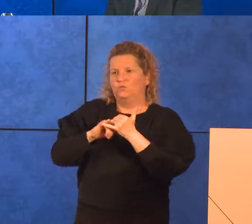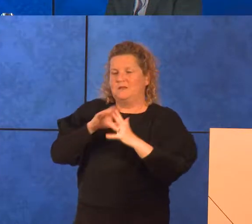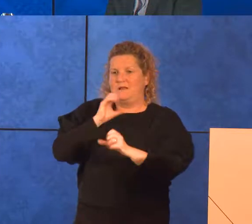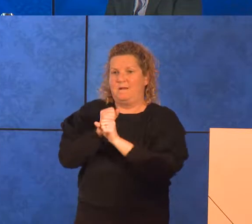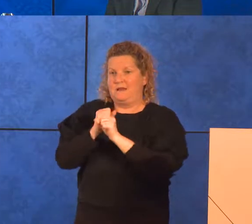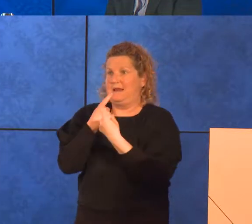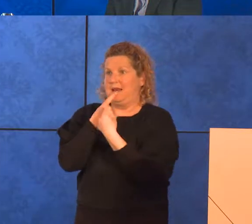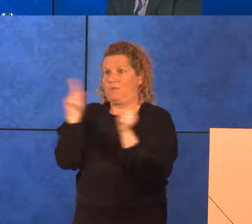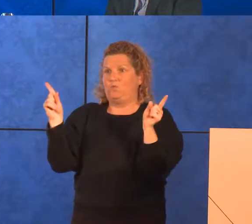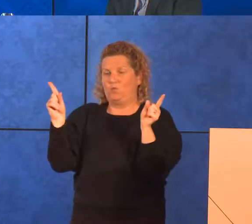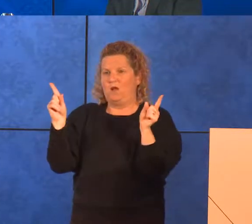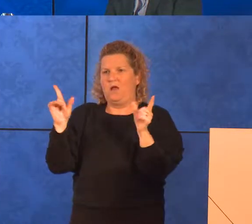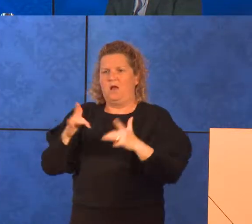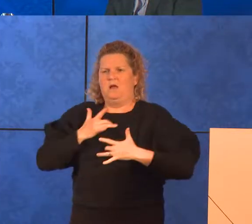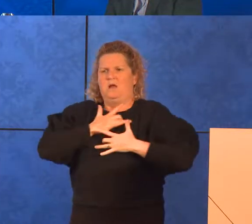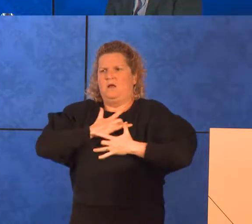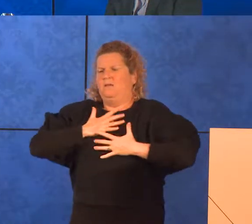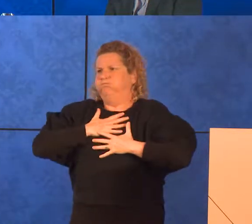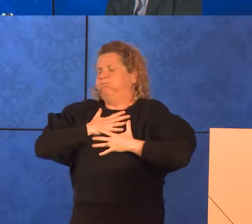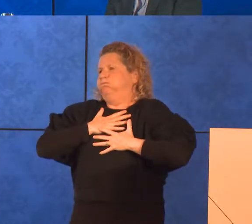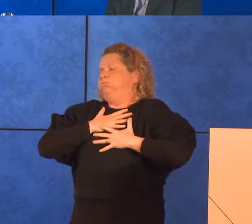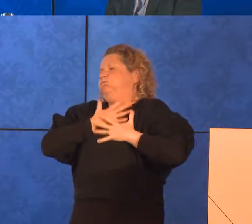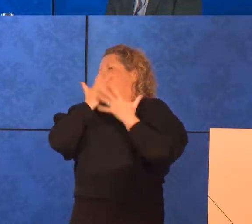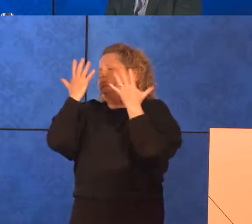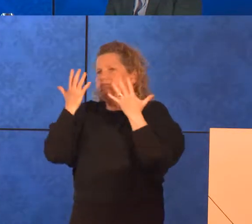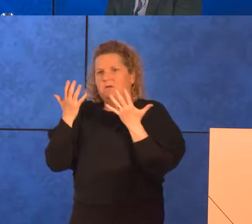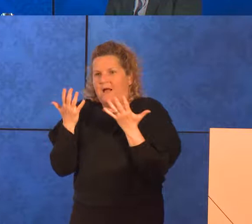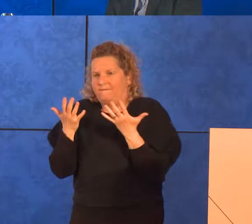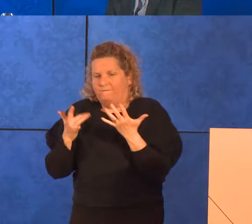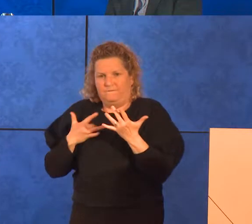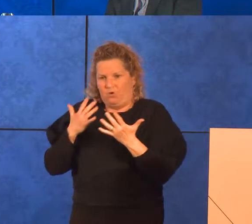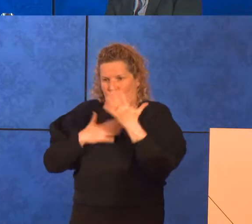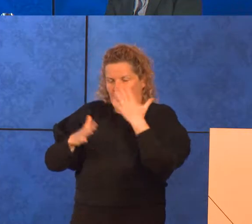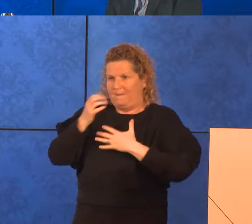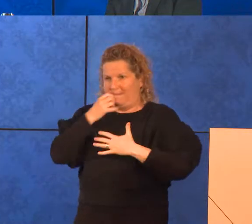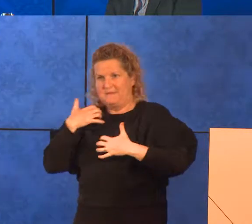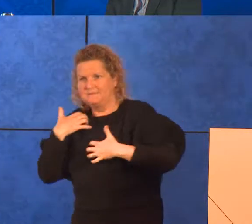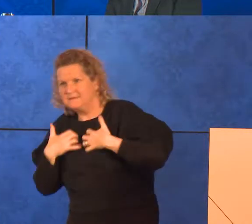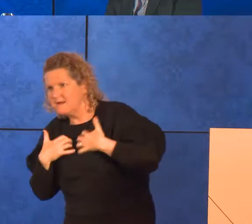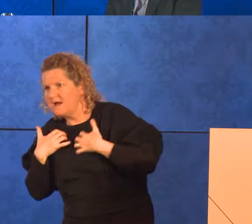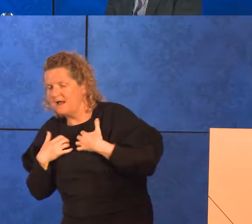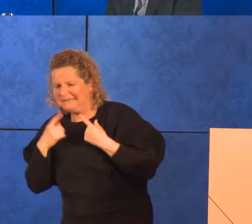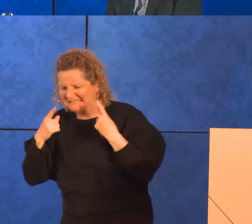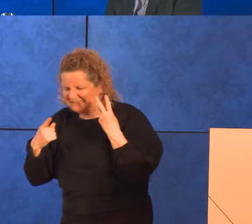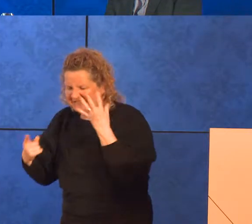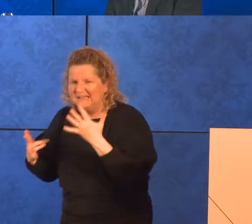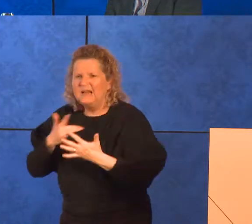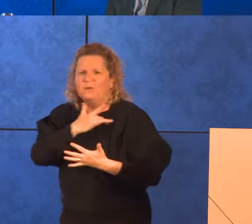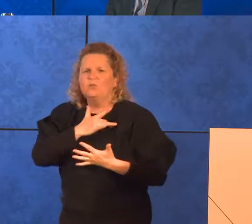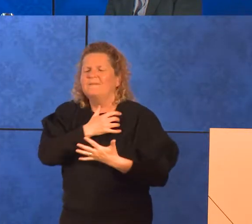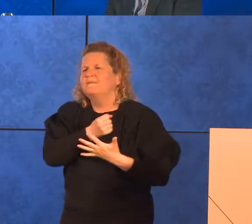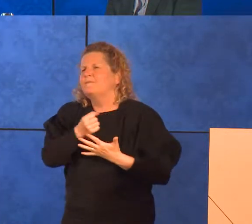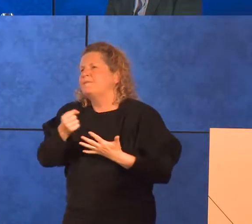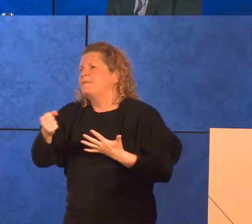it, it was a mix of emotions. So it was overwhelming, it was exciting, there was a whole lot of mixed emotions from